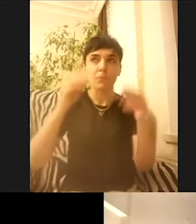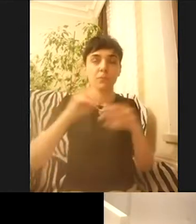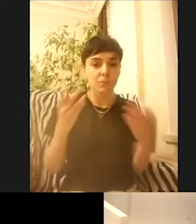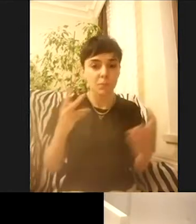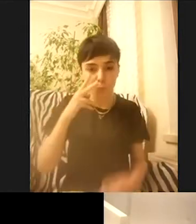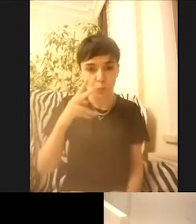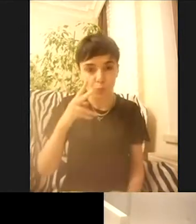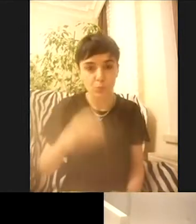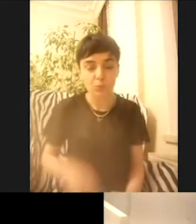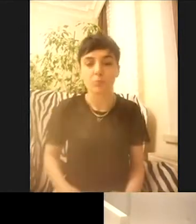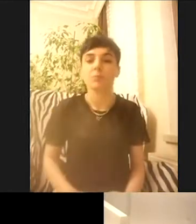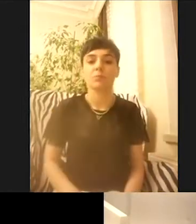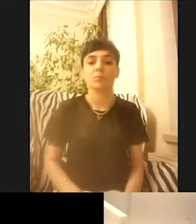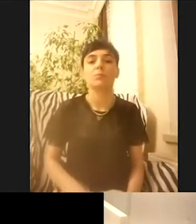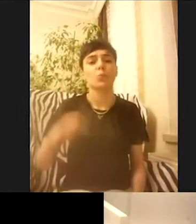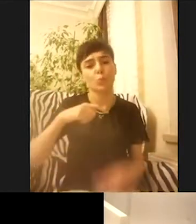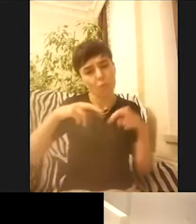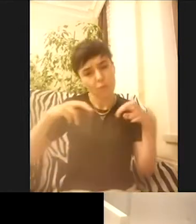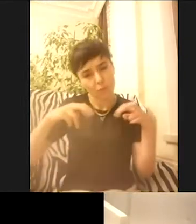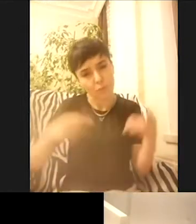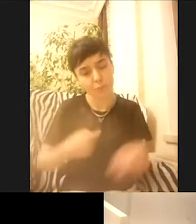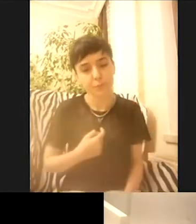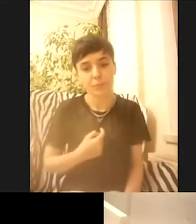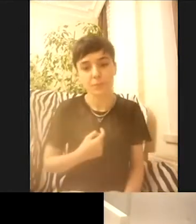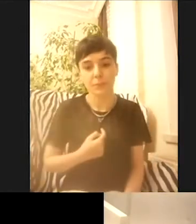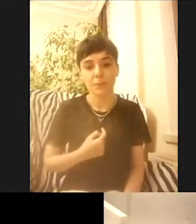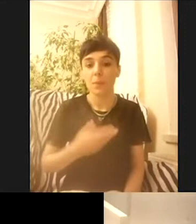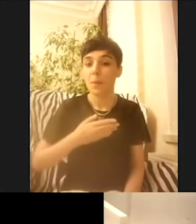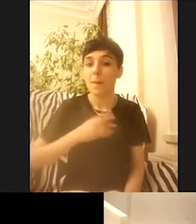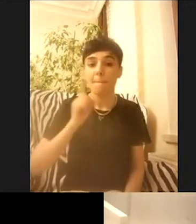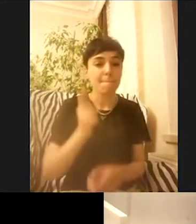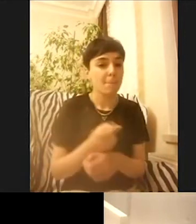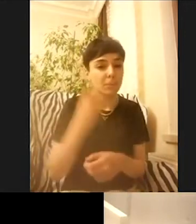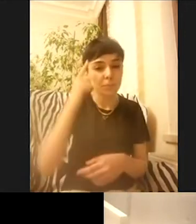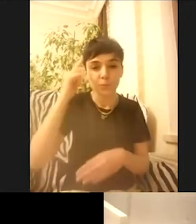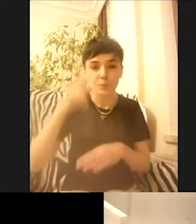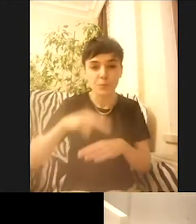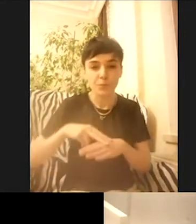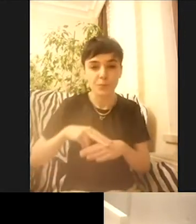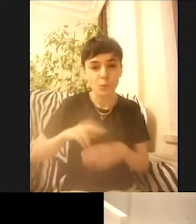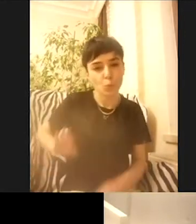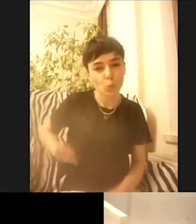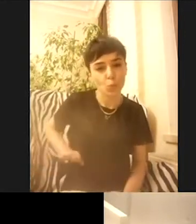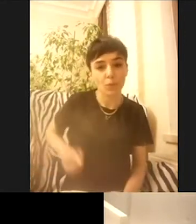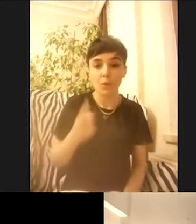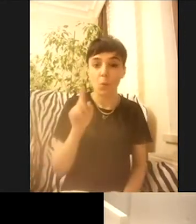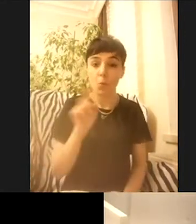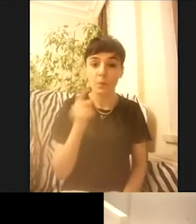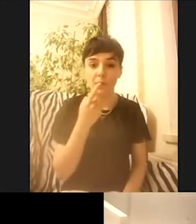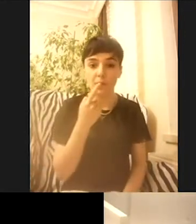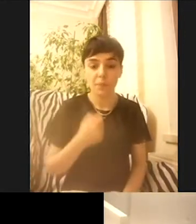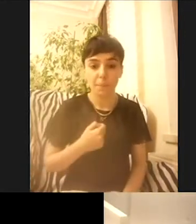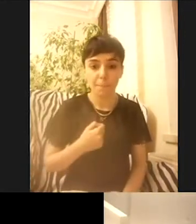something from my childhood. I had a crush when I was 10 before I came out. A